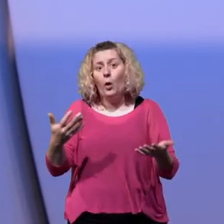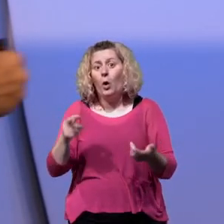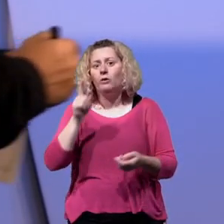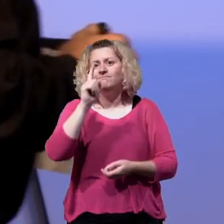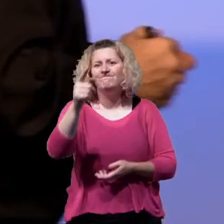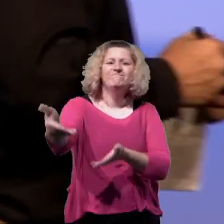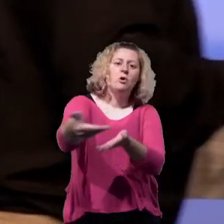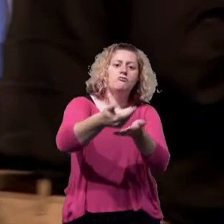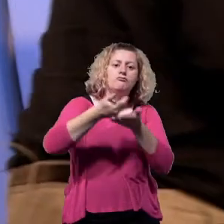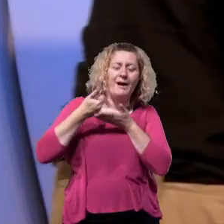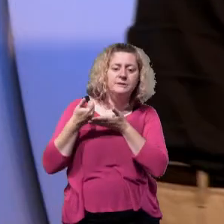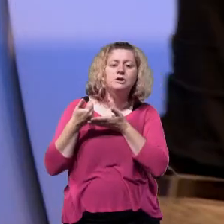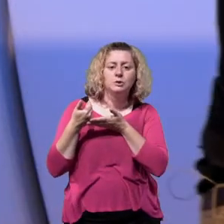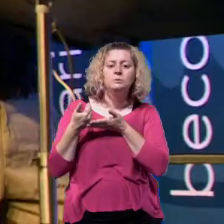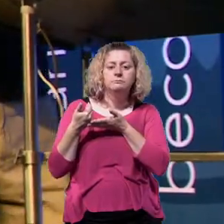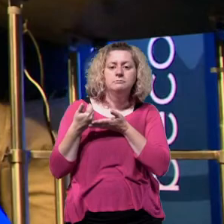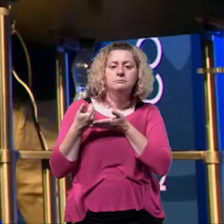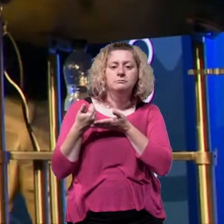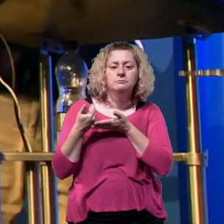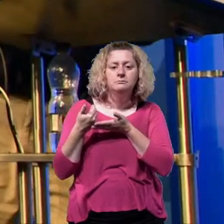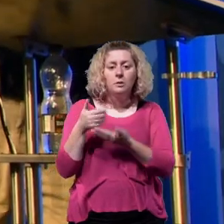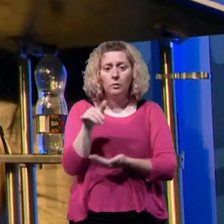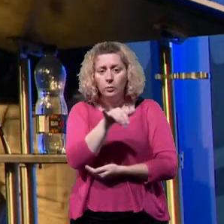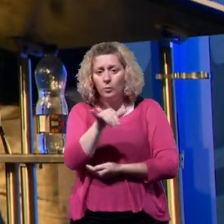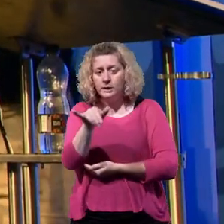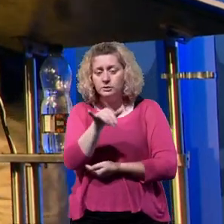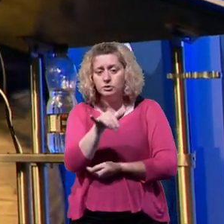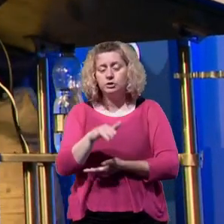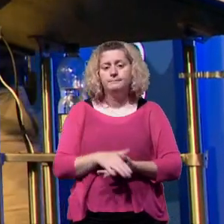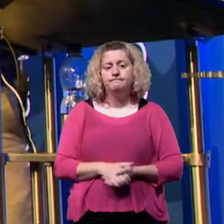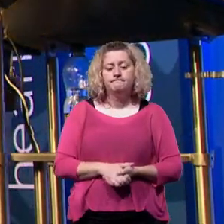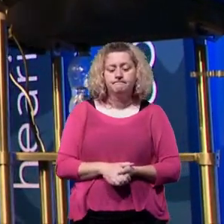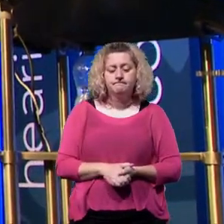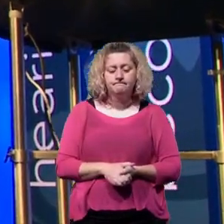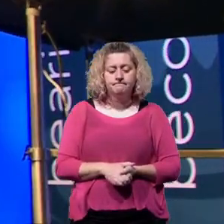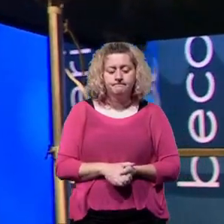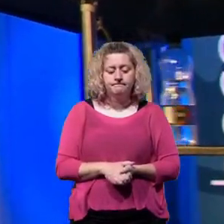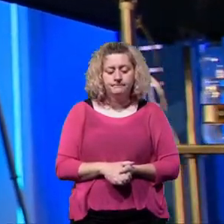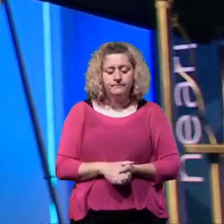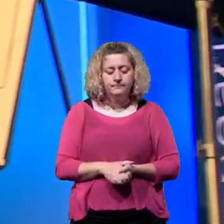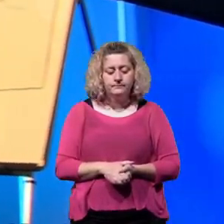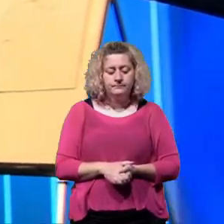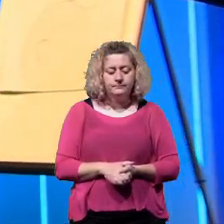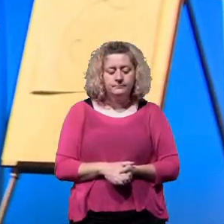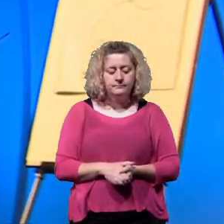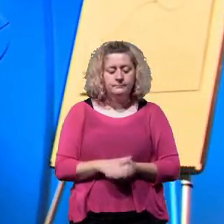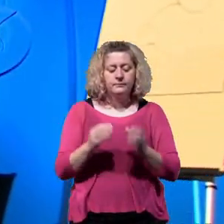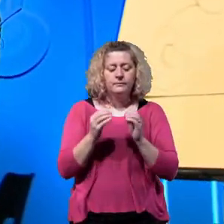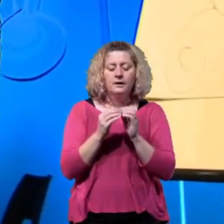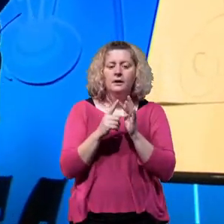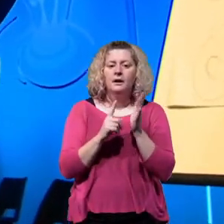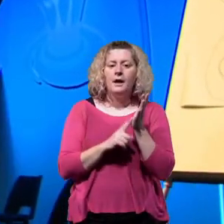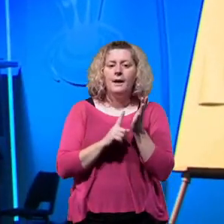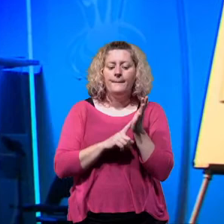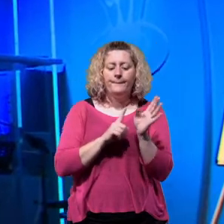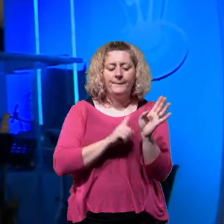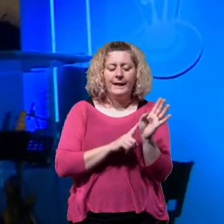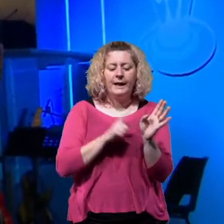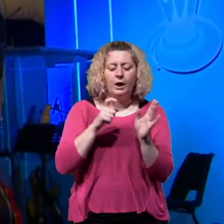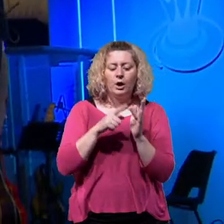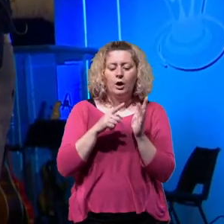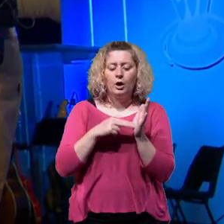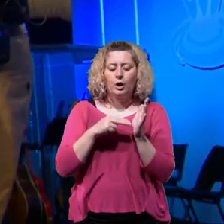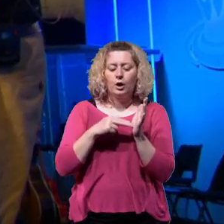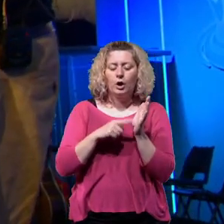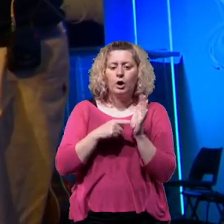people to do that, we you know, say, what can you see? I don't know if you know Billy Connolly. He's an old man now. This